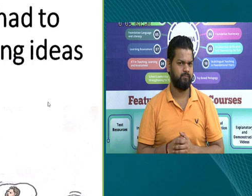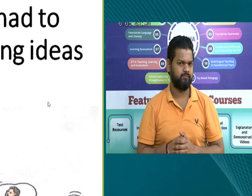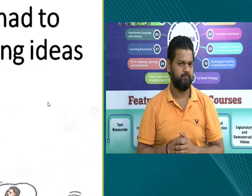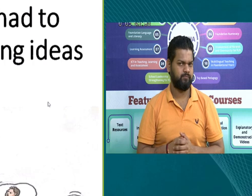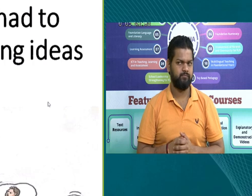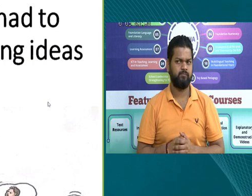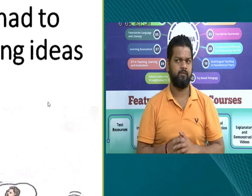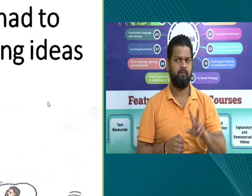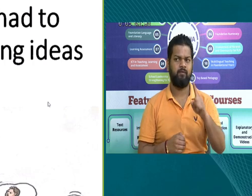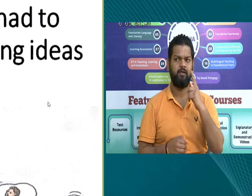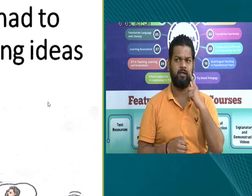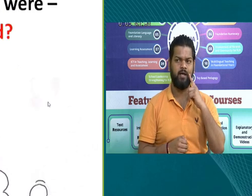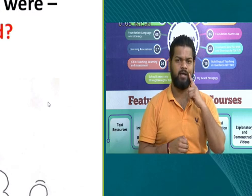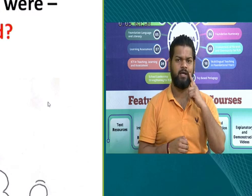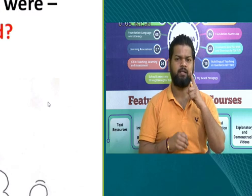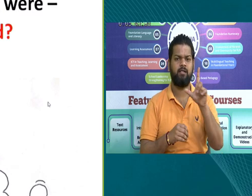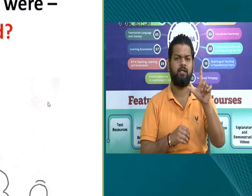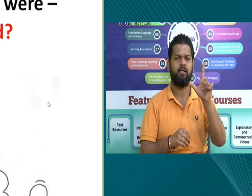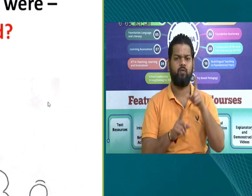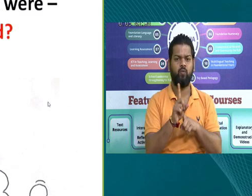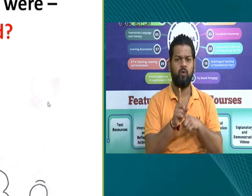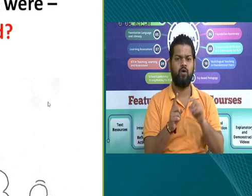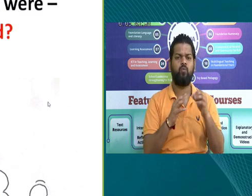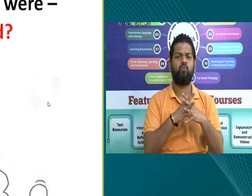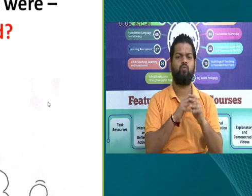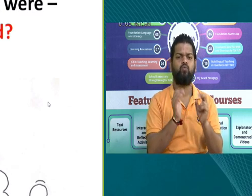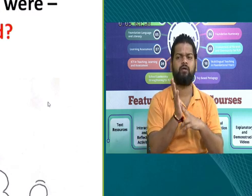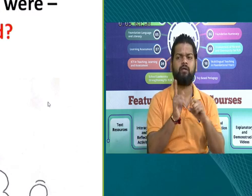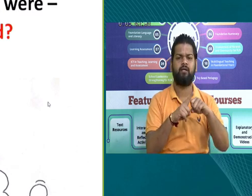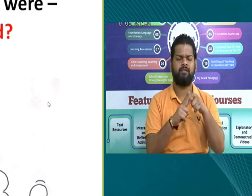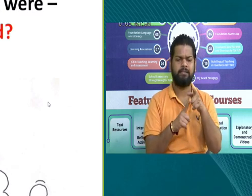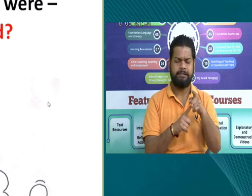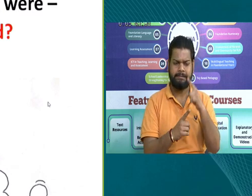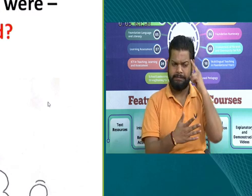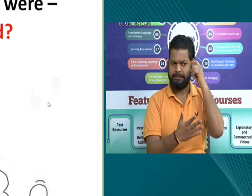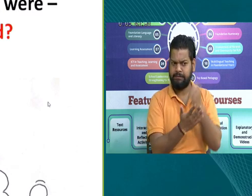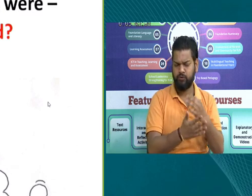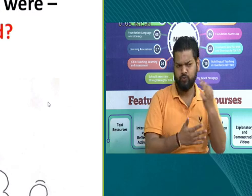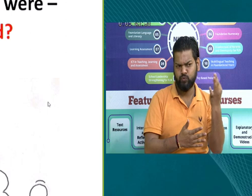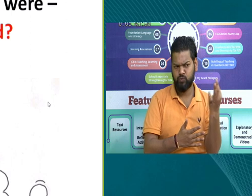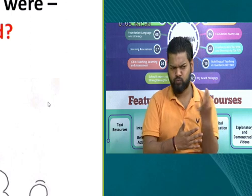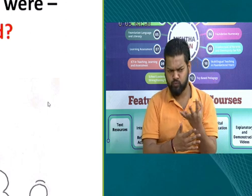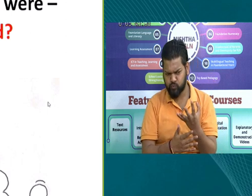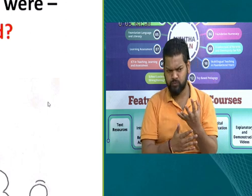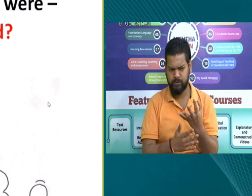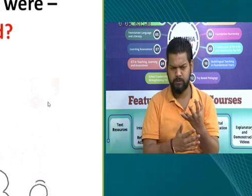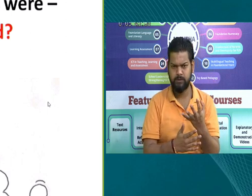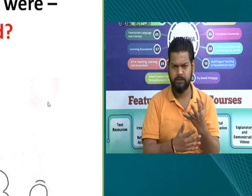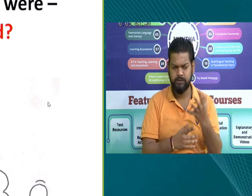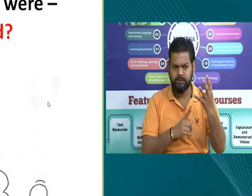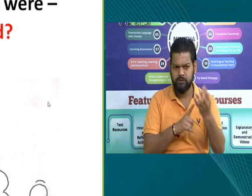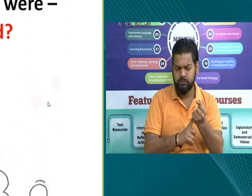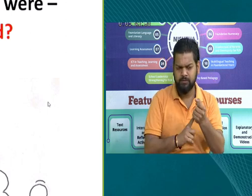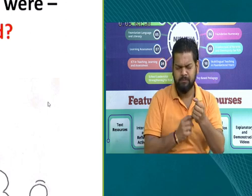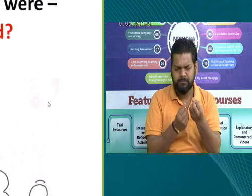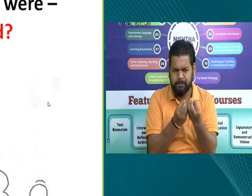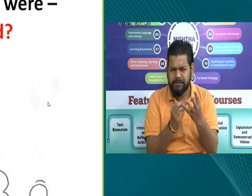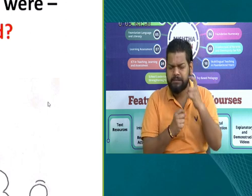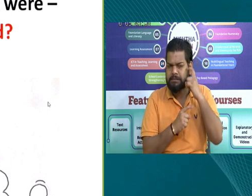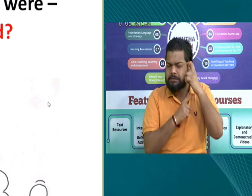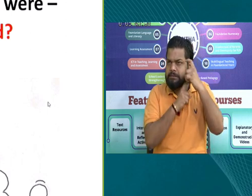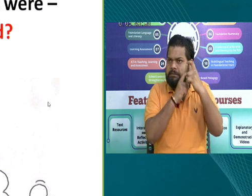Willy Wonka decided to invent a new thing. Then he thought of two questions, because it